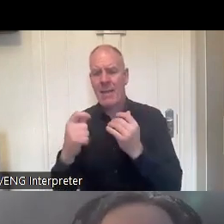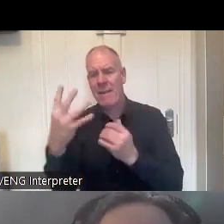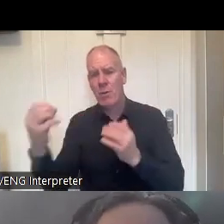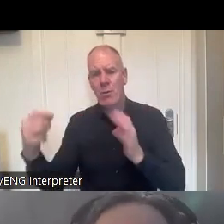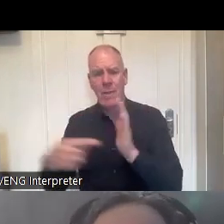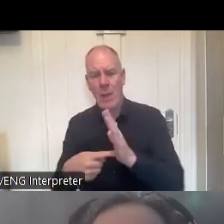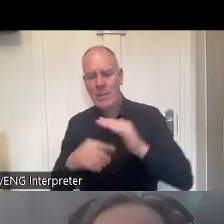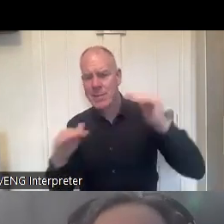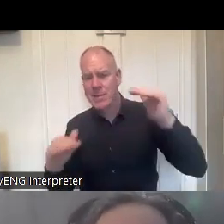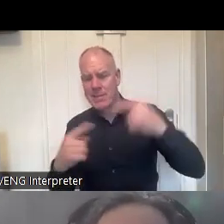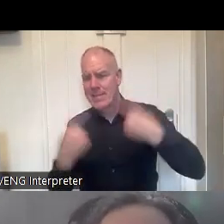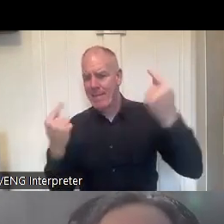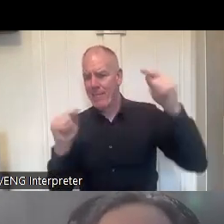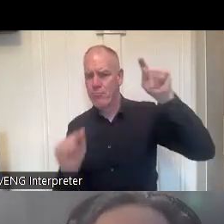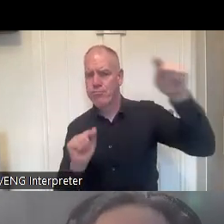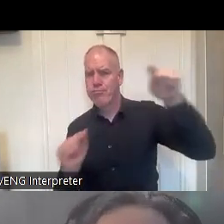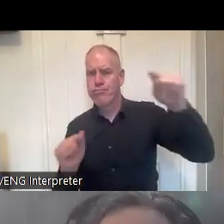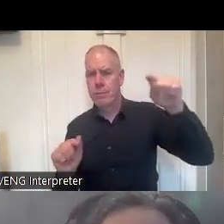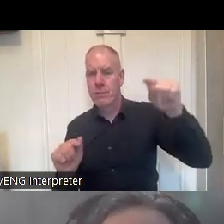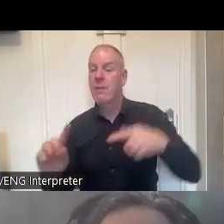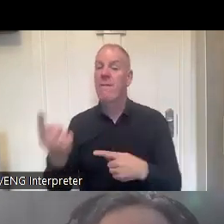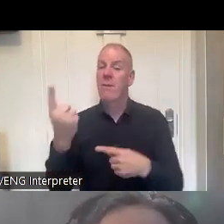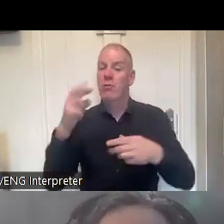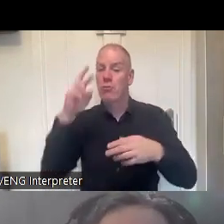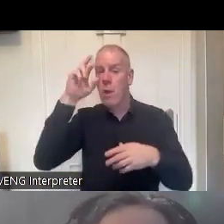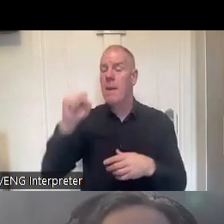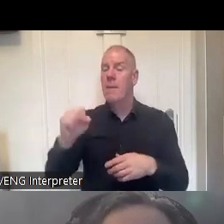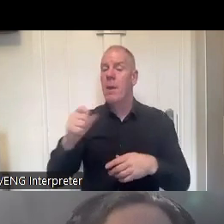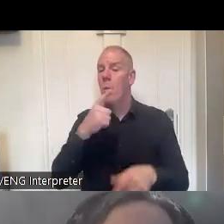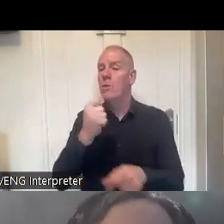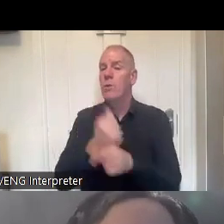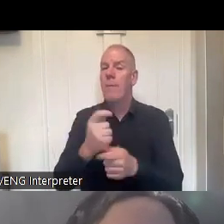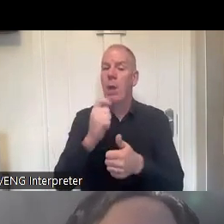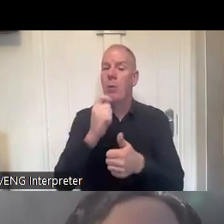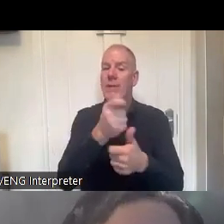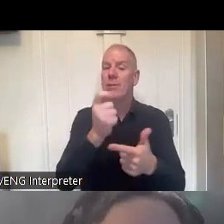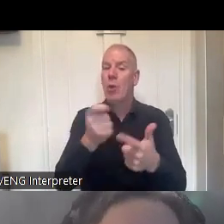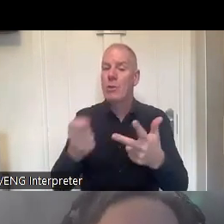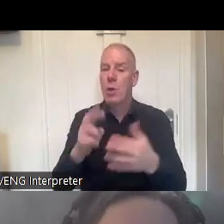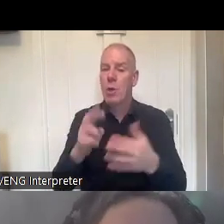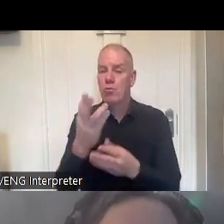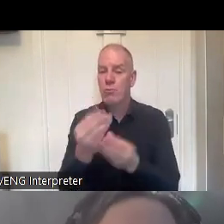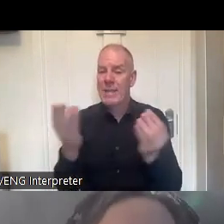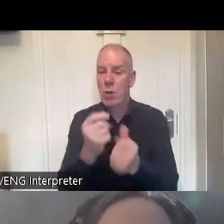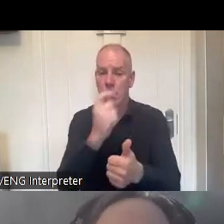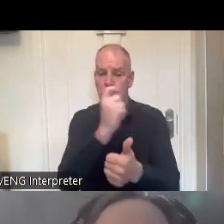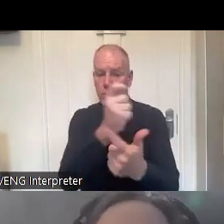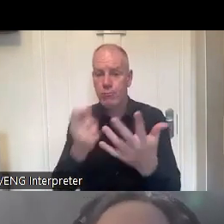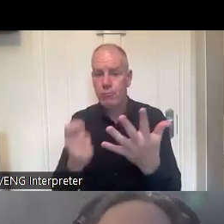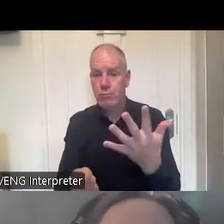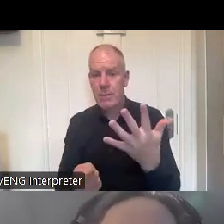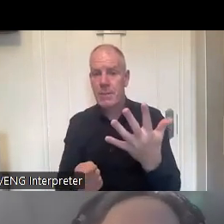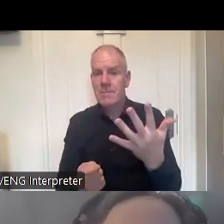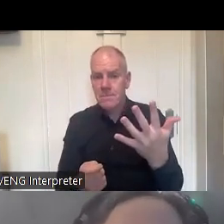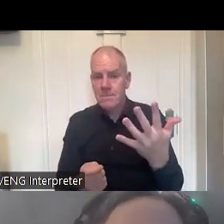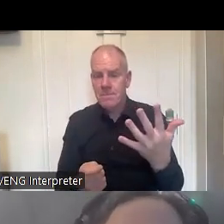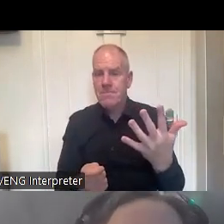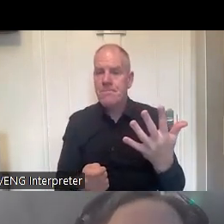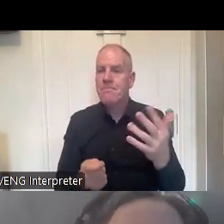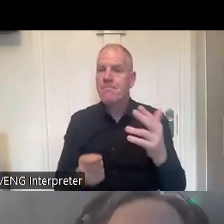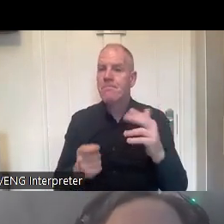are quite big differences. So that's the first thing in terms of resource allocation, and that's at the highest possible level, that there could be